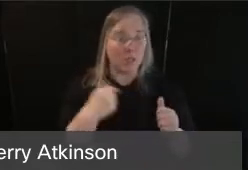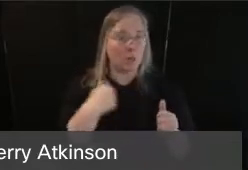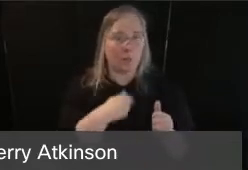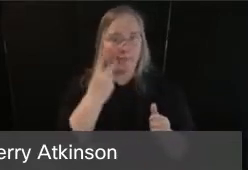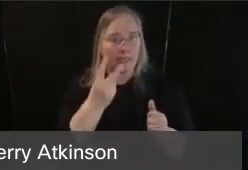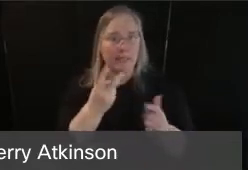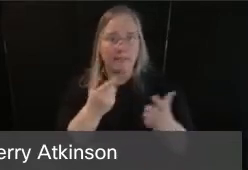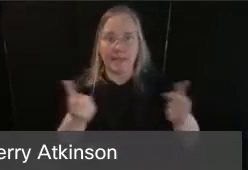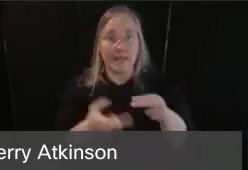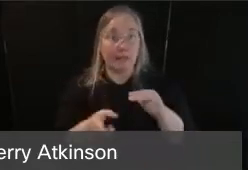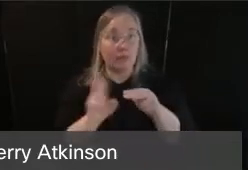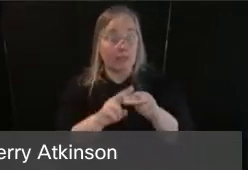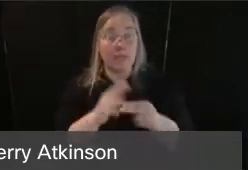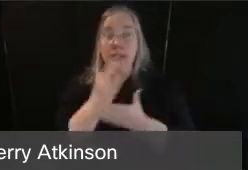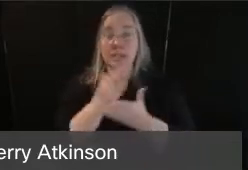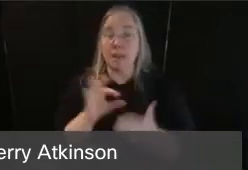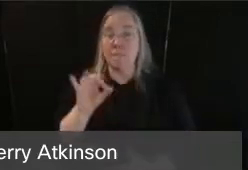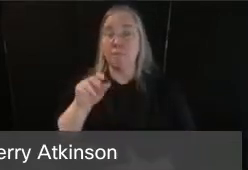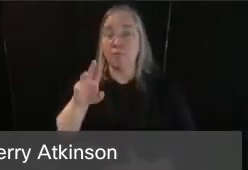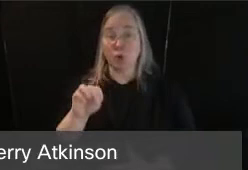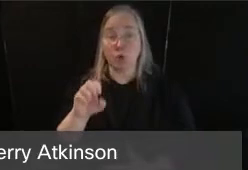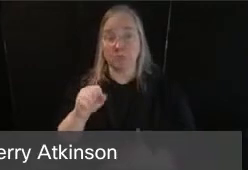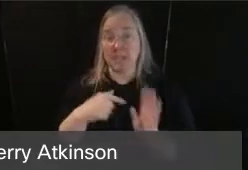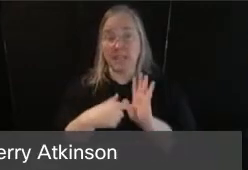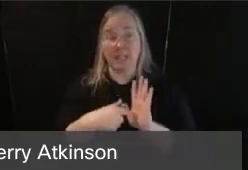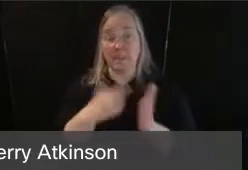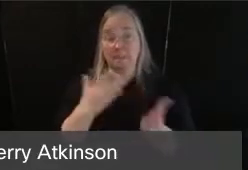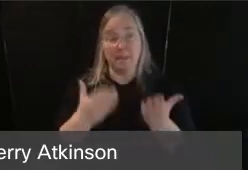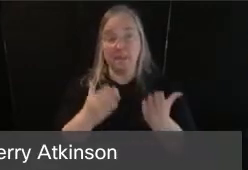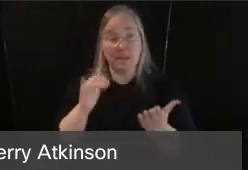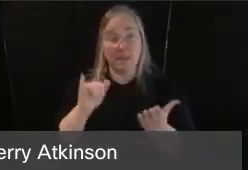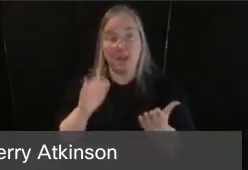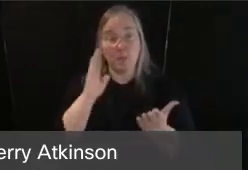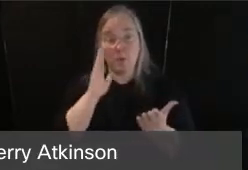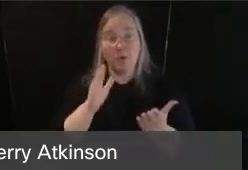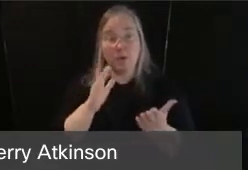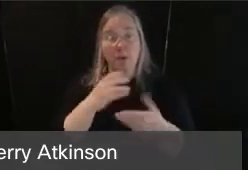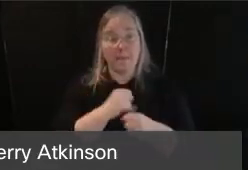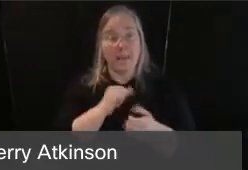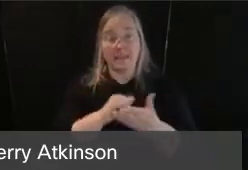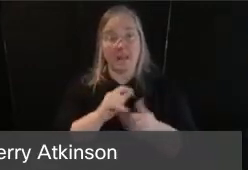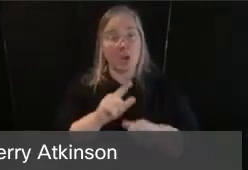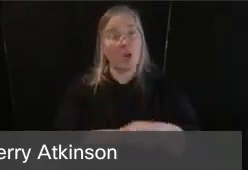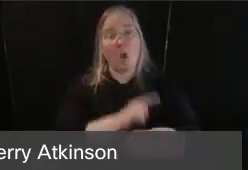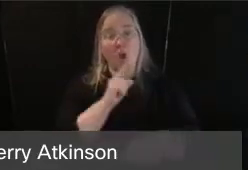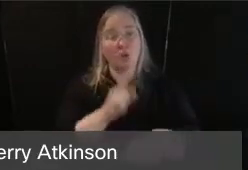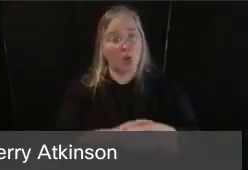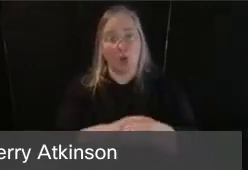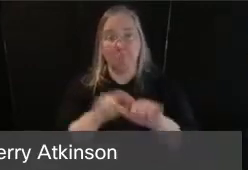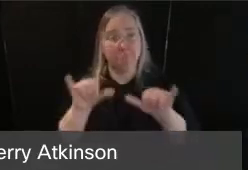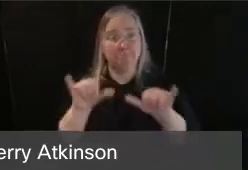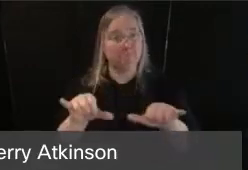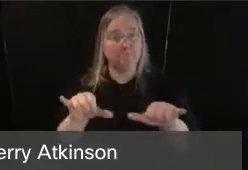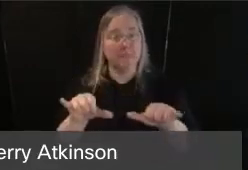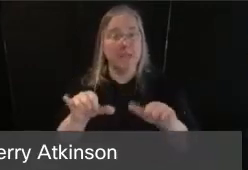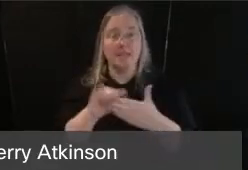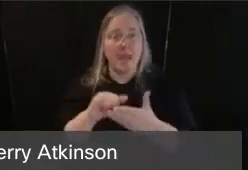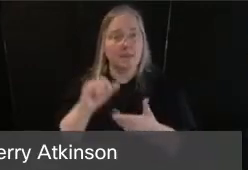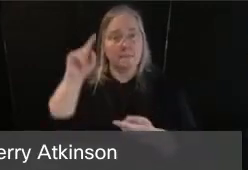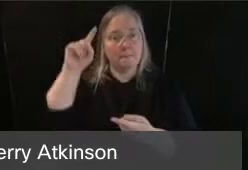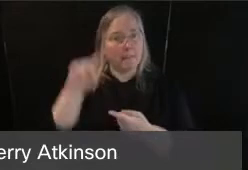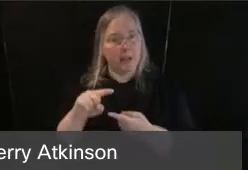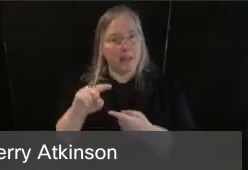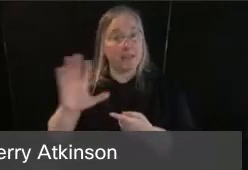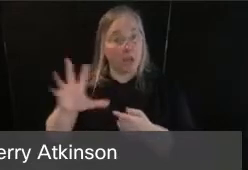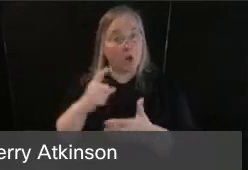some firms have indicated that they may actually make this more of a long-term solution, which minimizes their costs, which